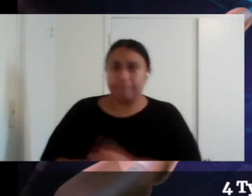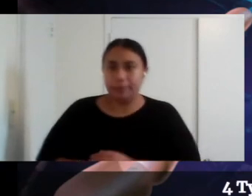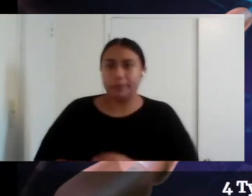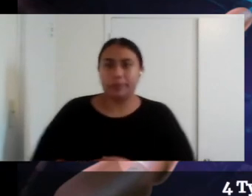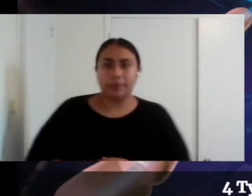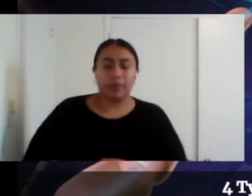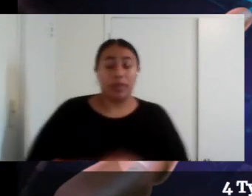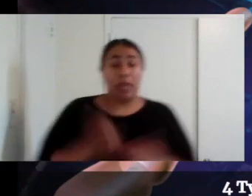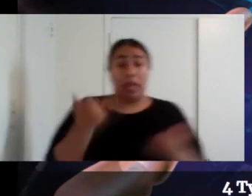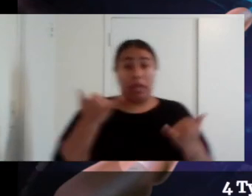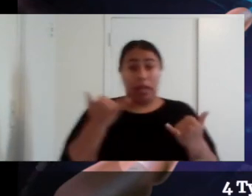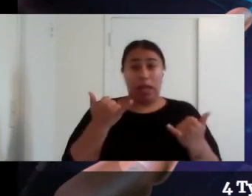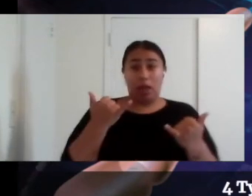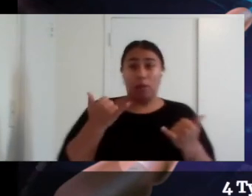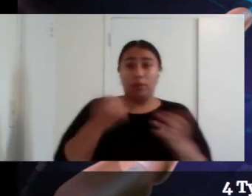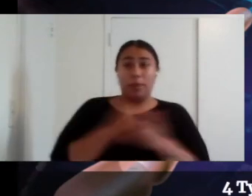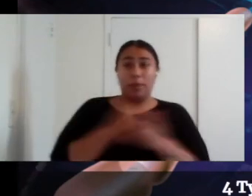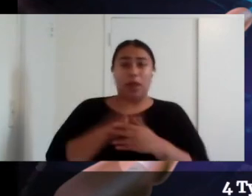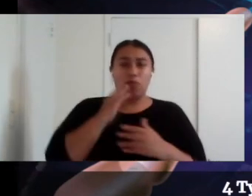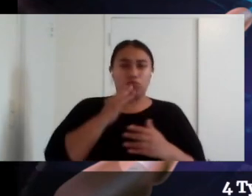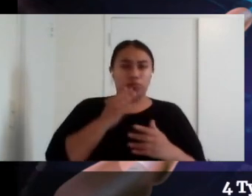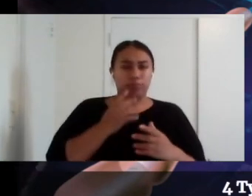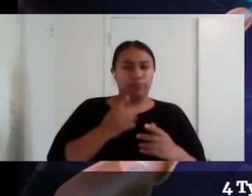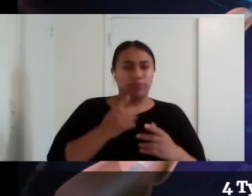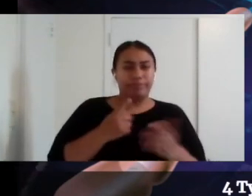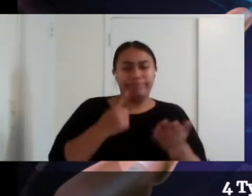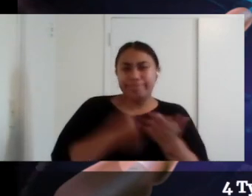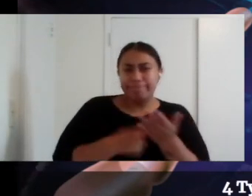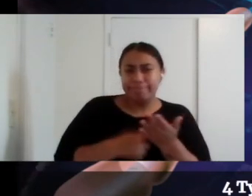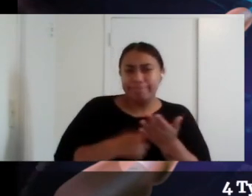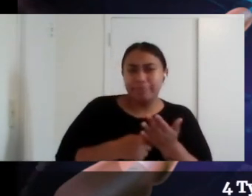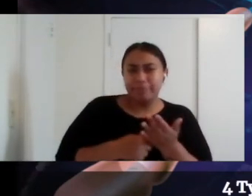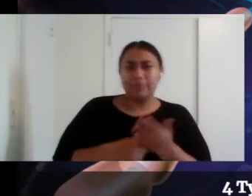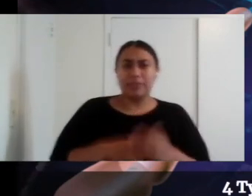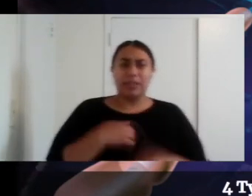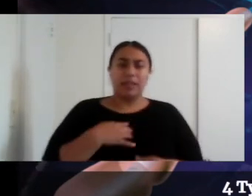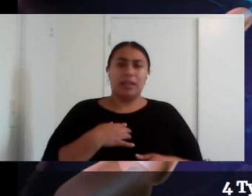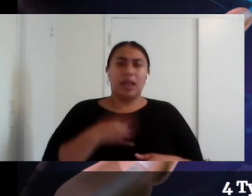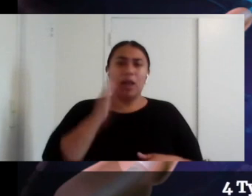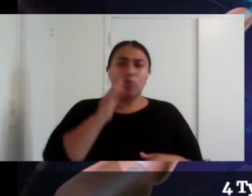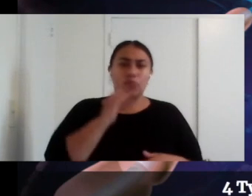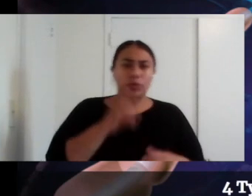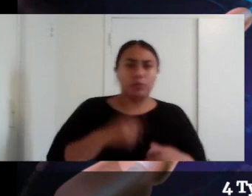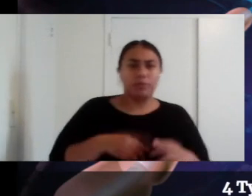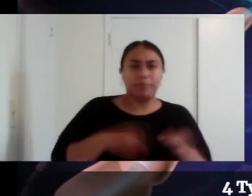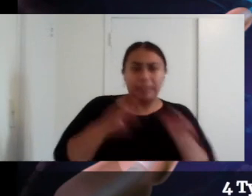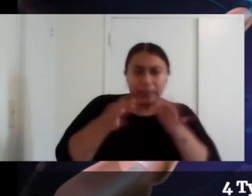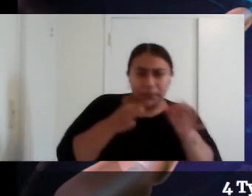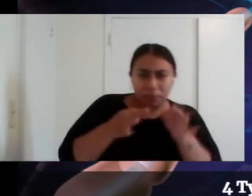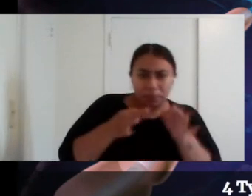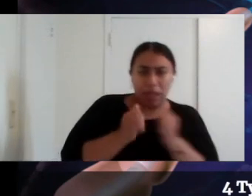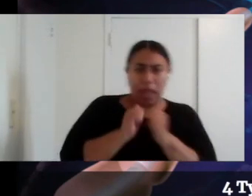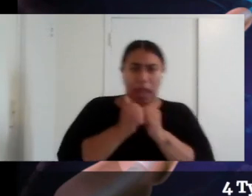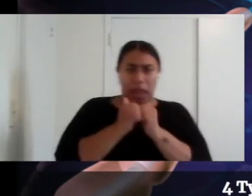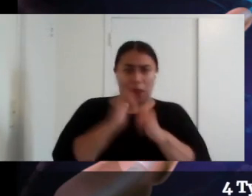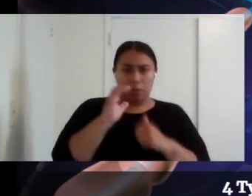medical cannabis. But let's get a little more finer with our details here. Multiple sclerosis is an attack of the